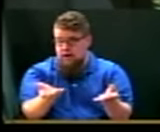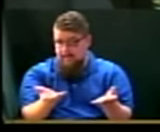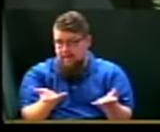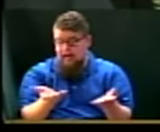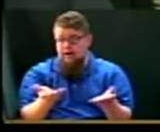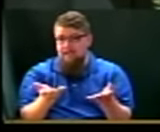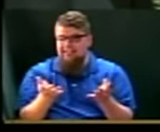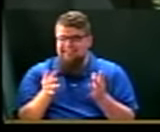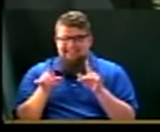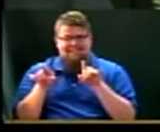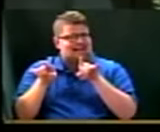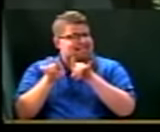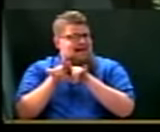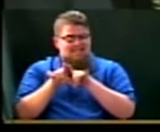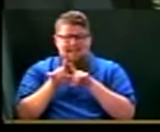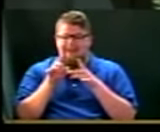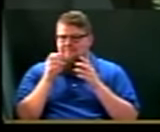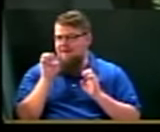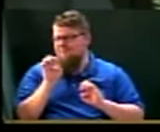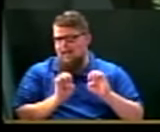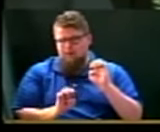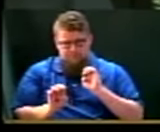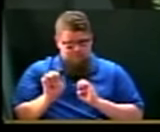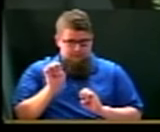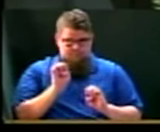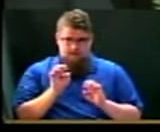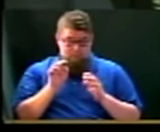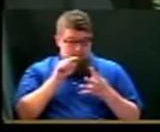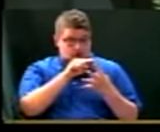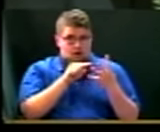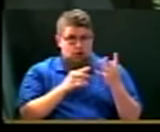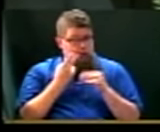of evaluation. So they all used the same tool.